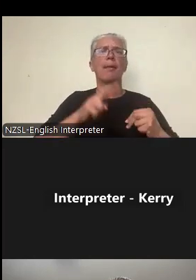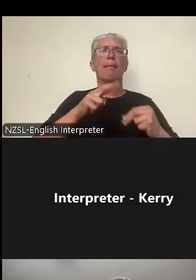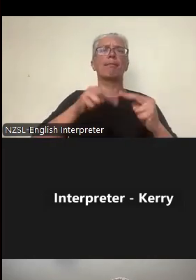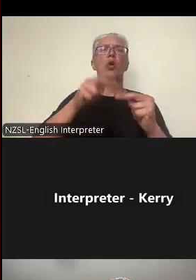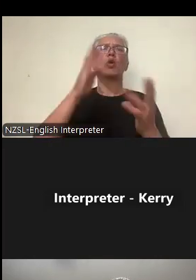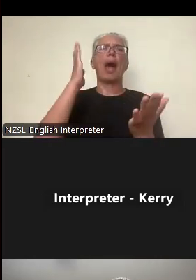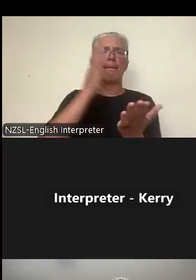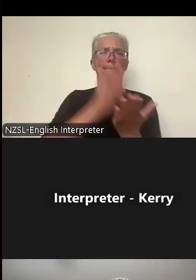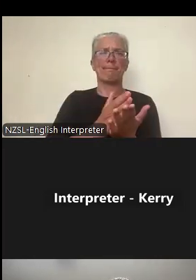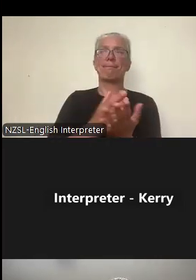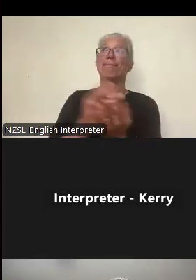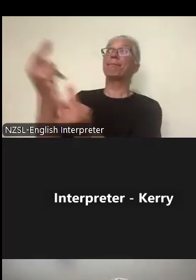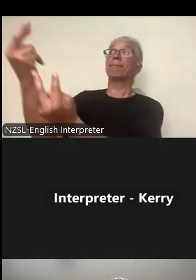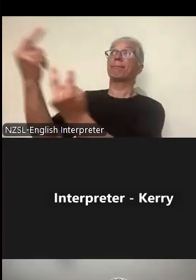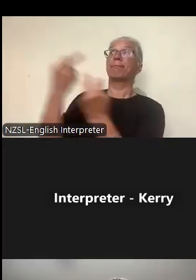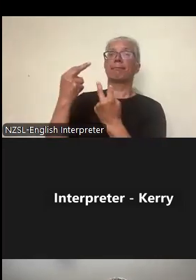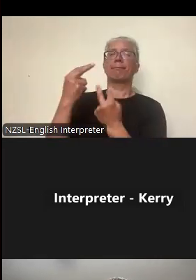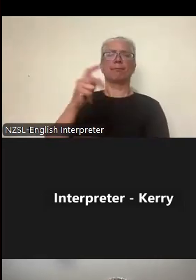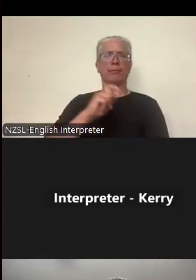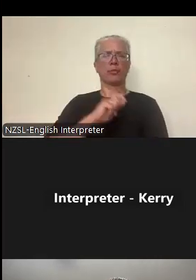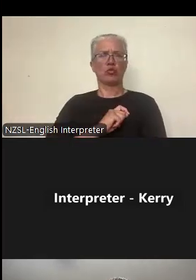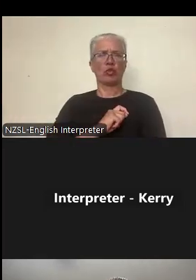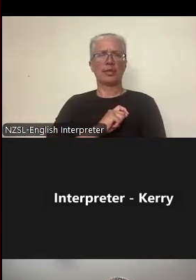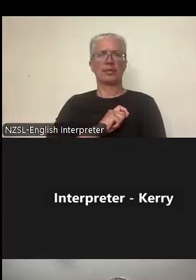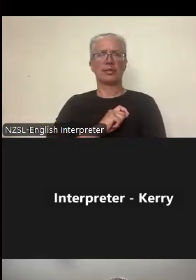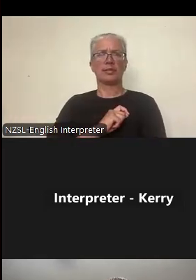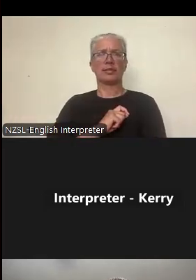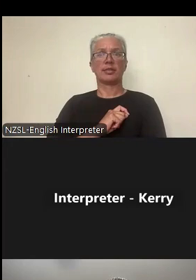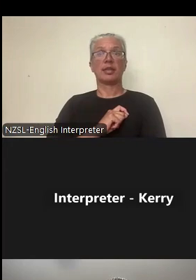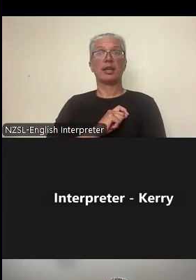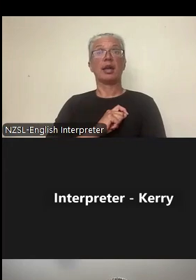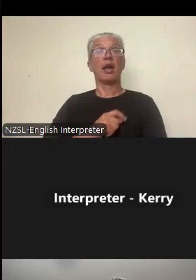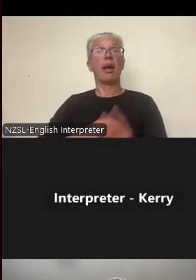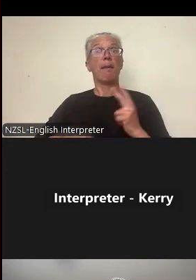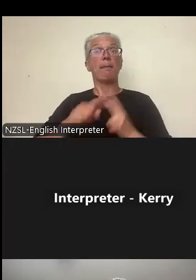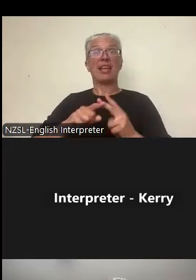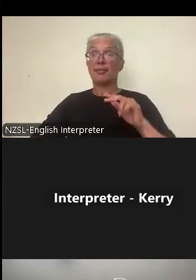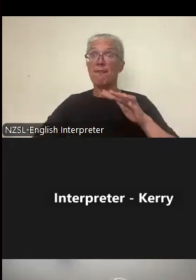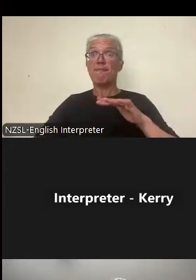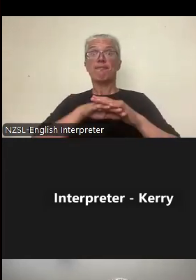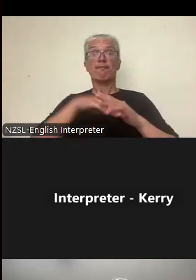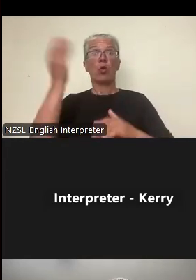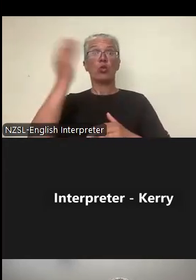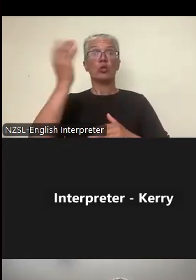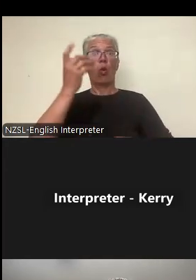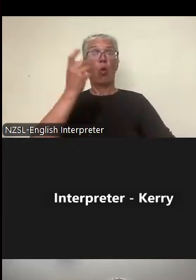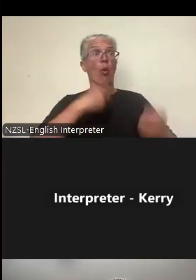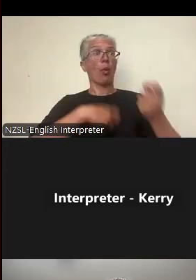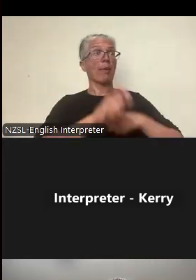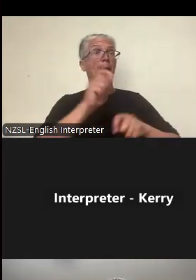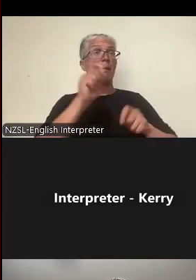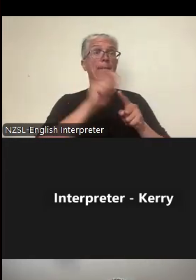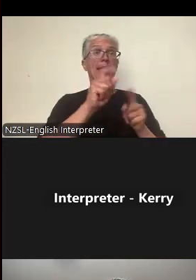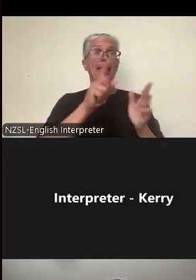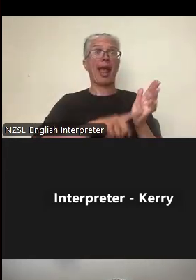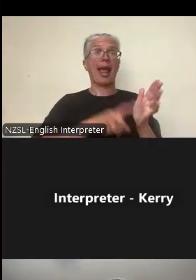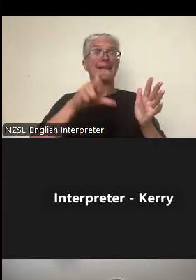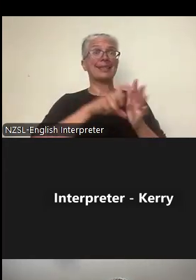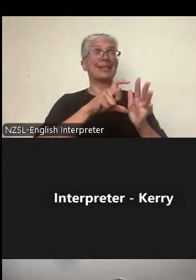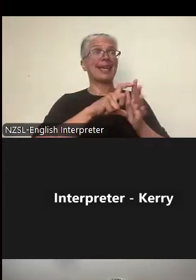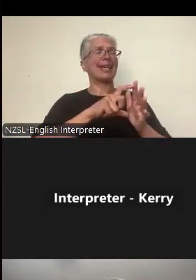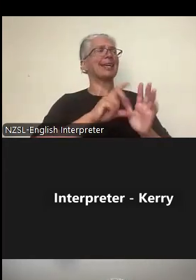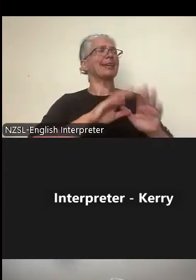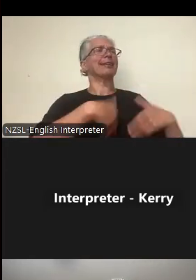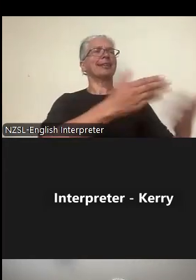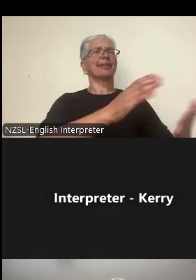trust and leads to confidence when you get to that whole school PLD. It overcomes the